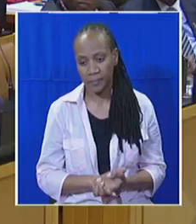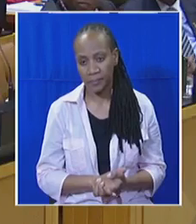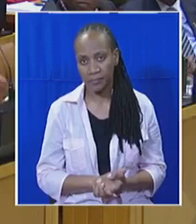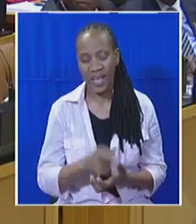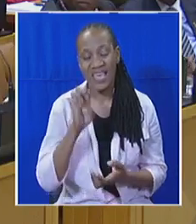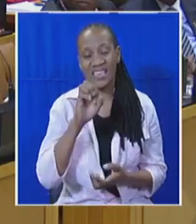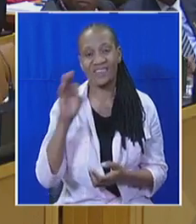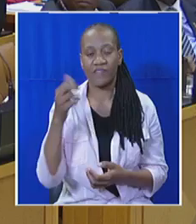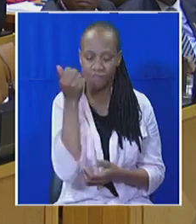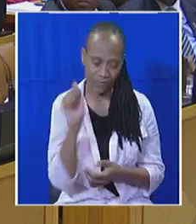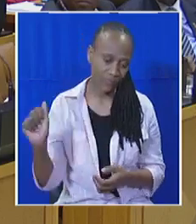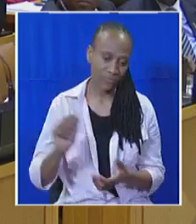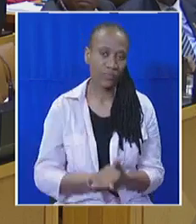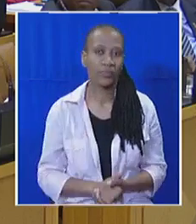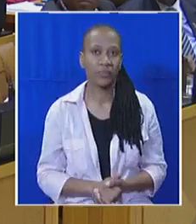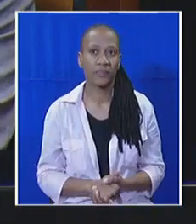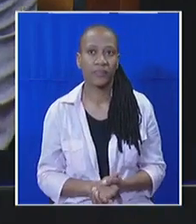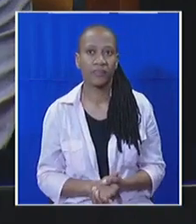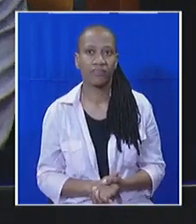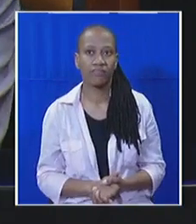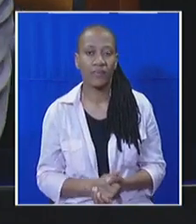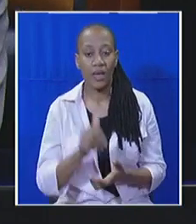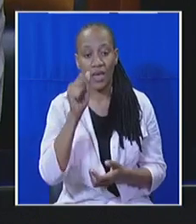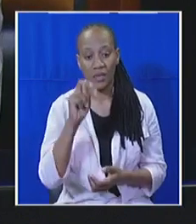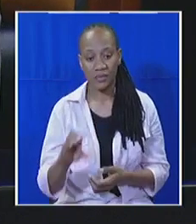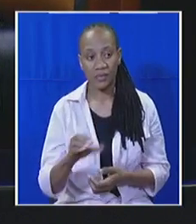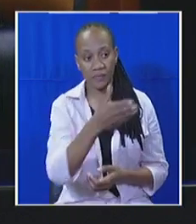EFF object. There's an objection. It's not agreed to. The ANC.